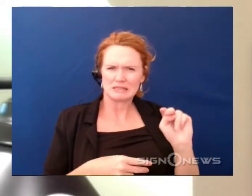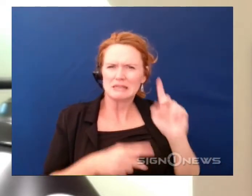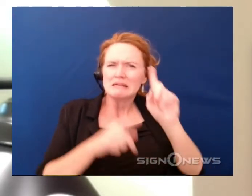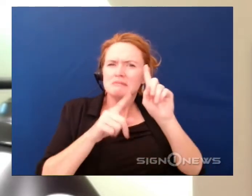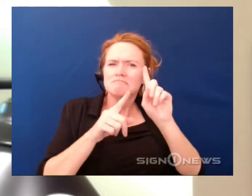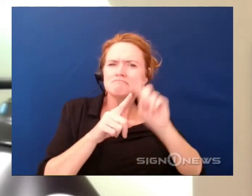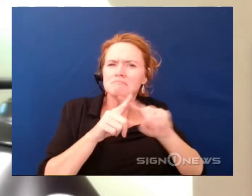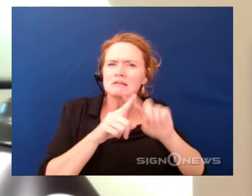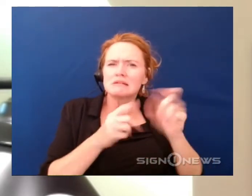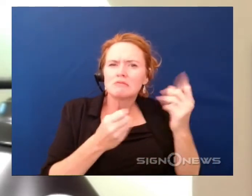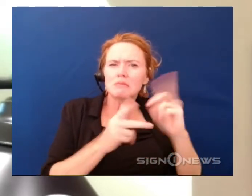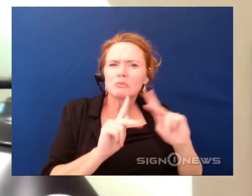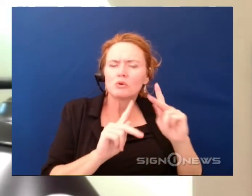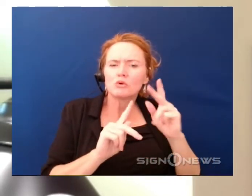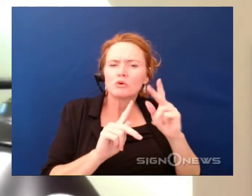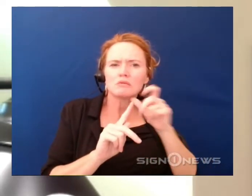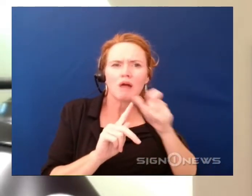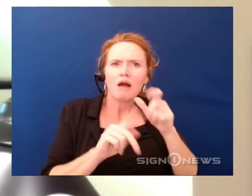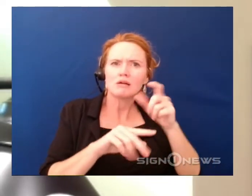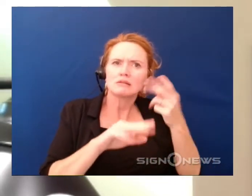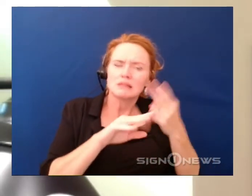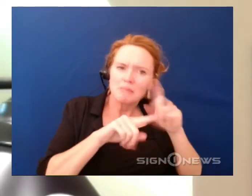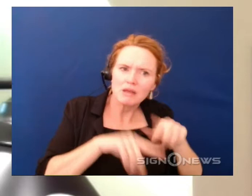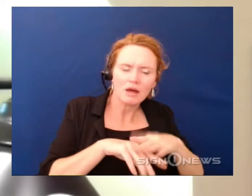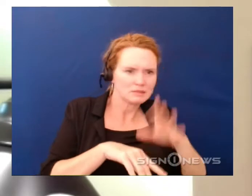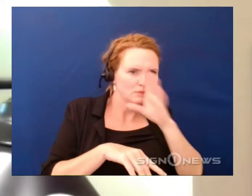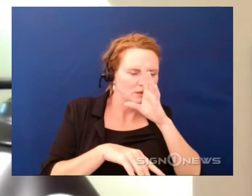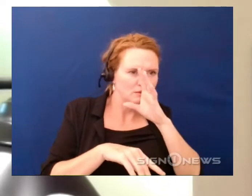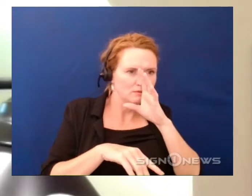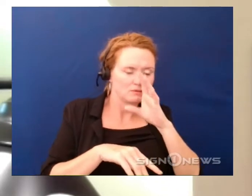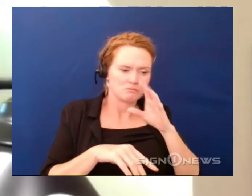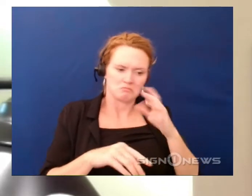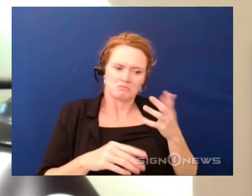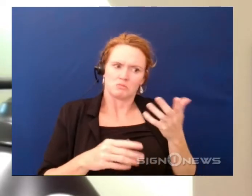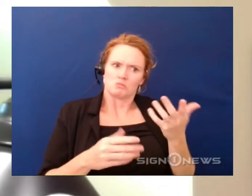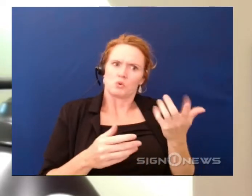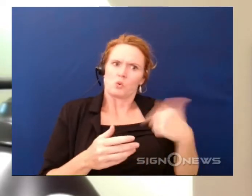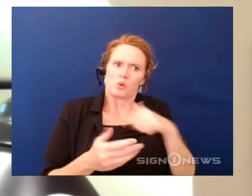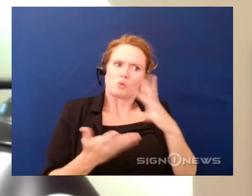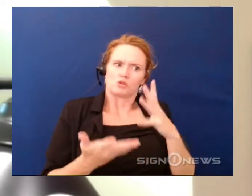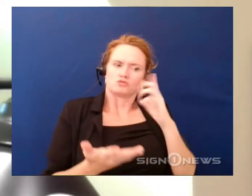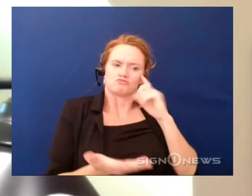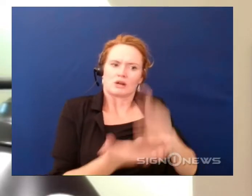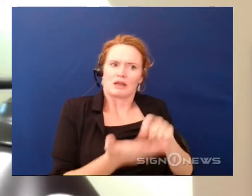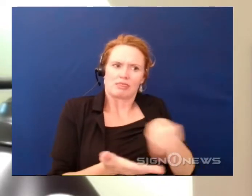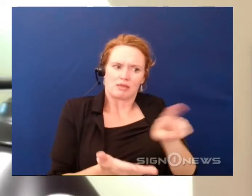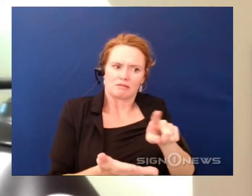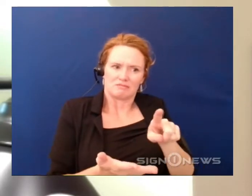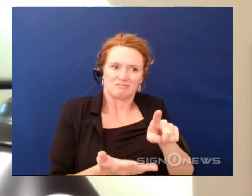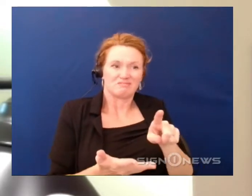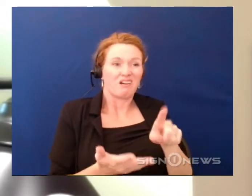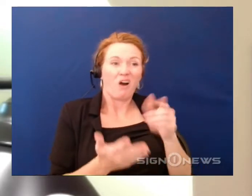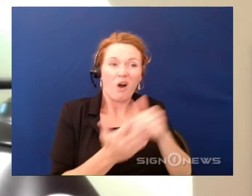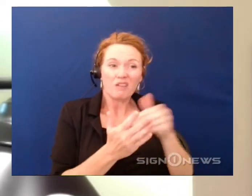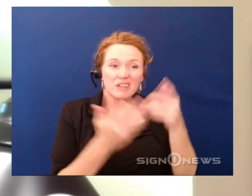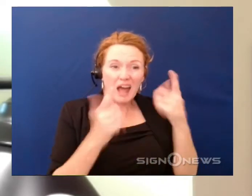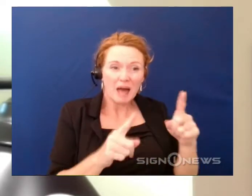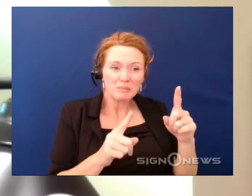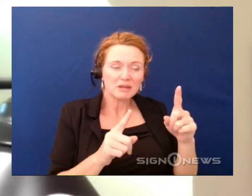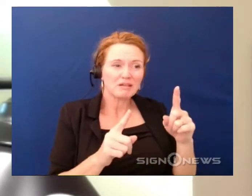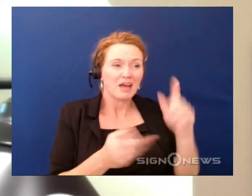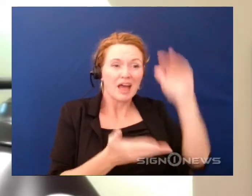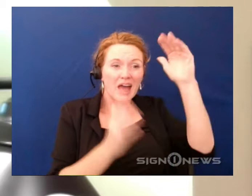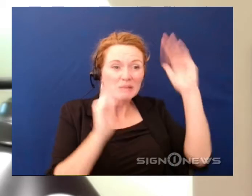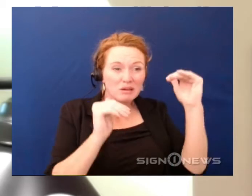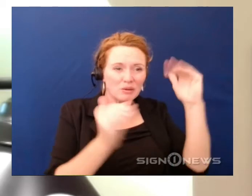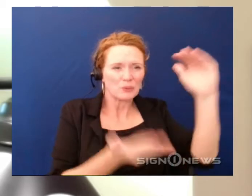life experience, but virtually everyone who cannot rely on speech to be understood faces low expectations and diminished opportunities